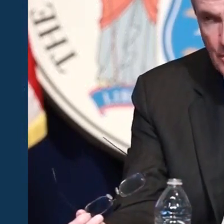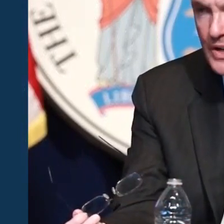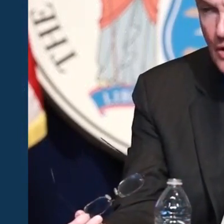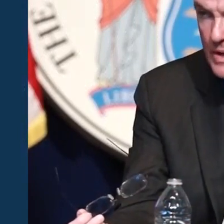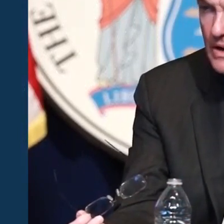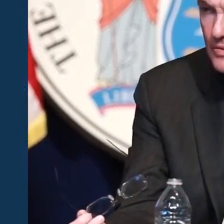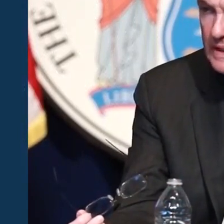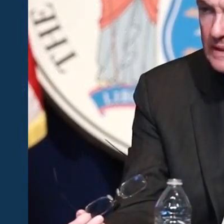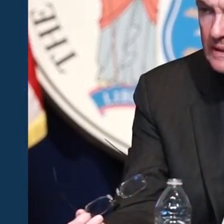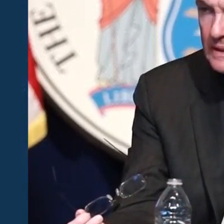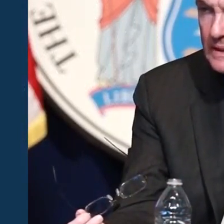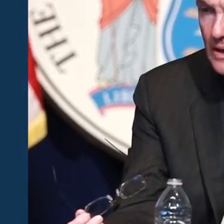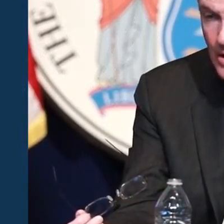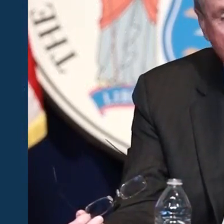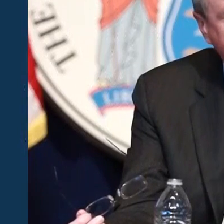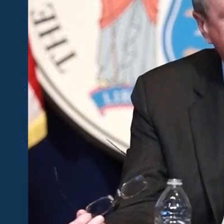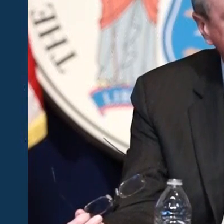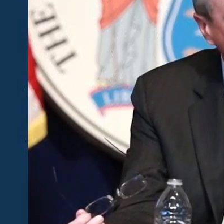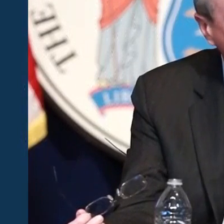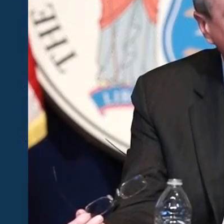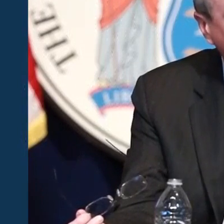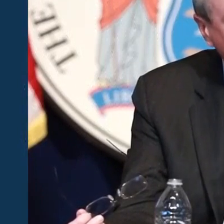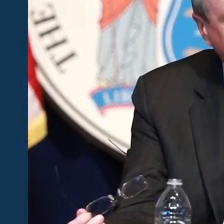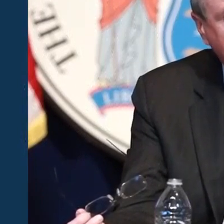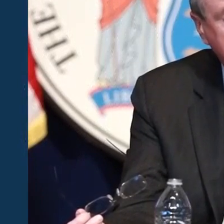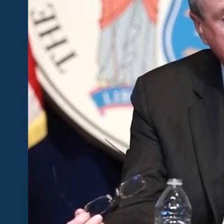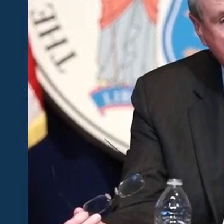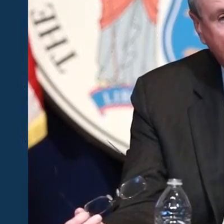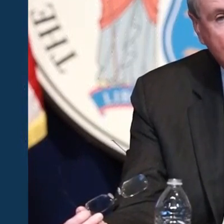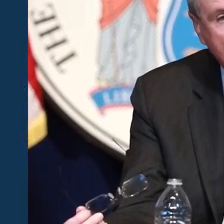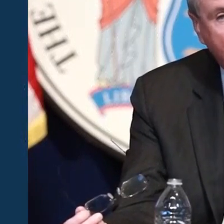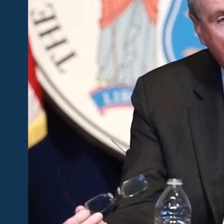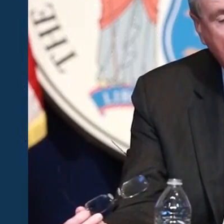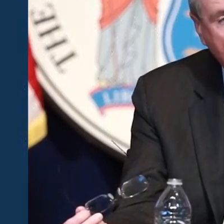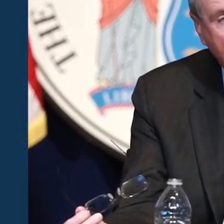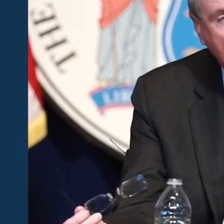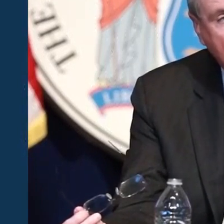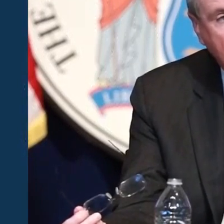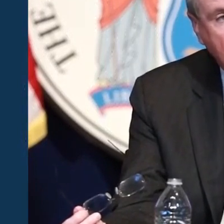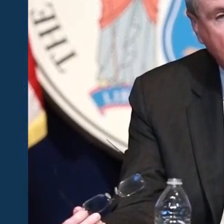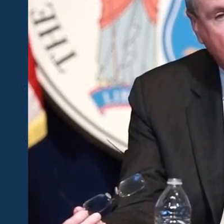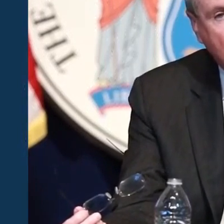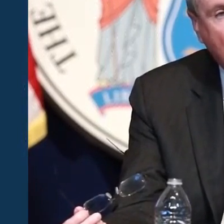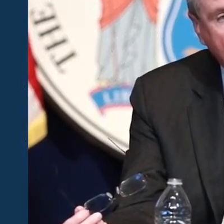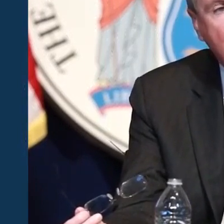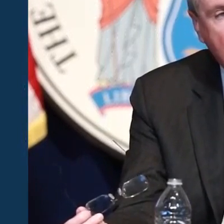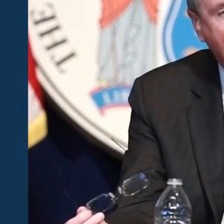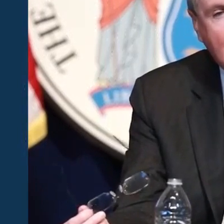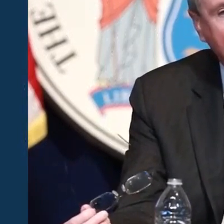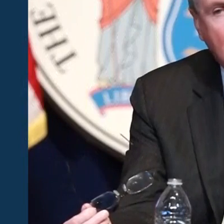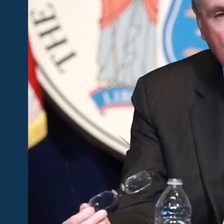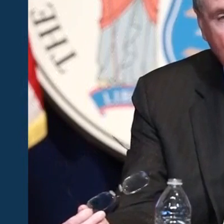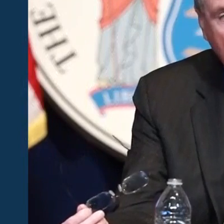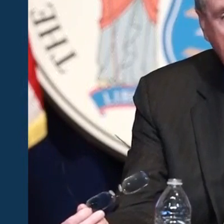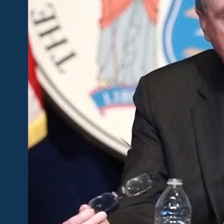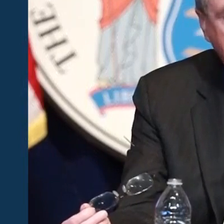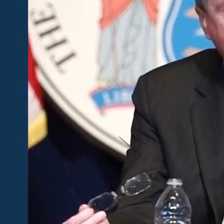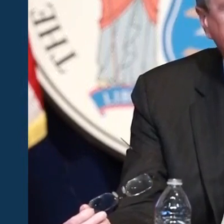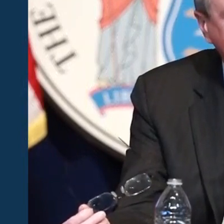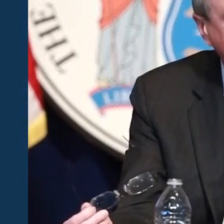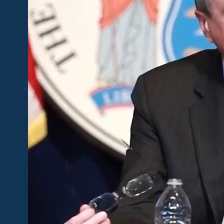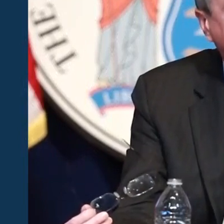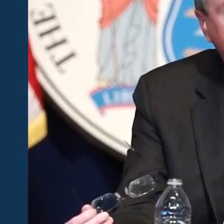a healthcare recovery. Our jobs right now collectively, first and foremost, is to put the fire out in the house.